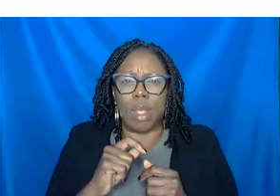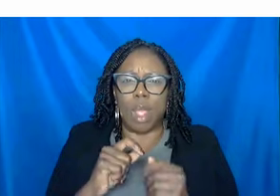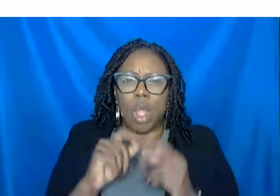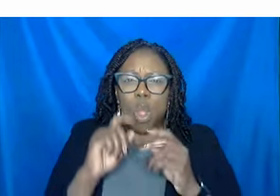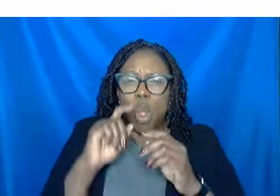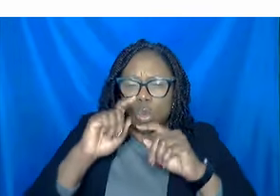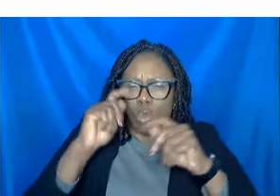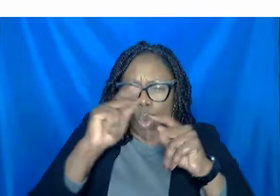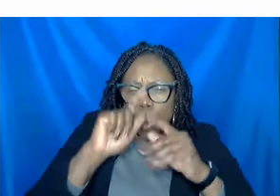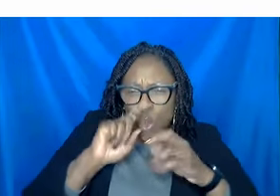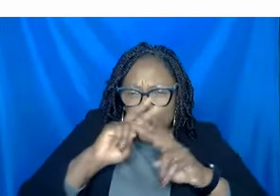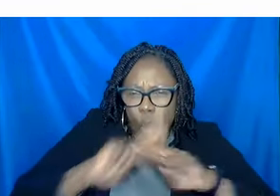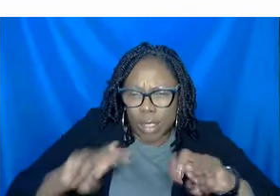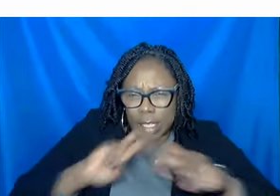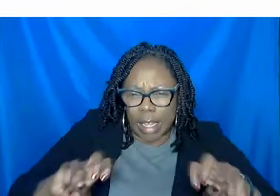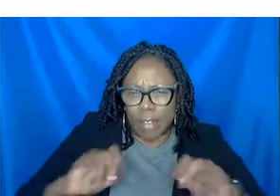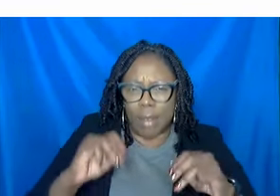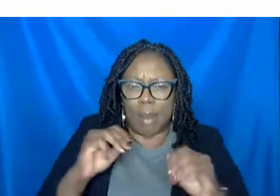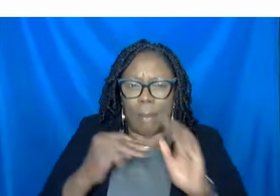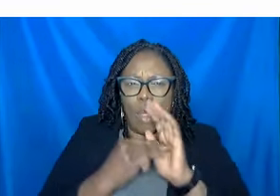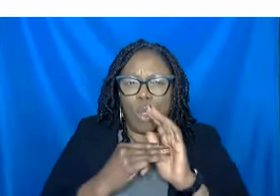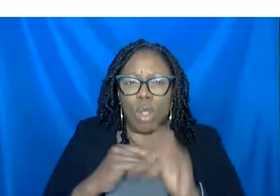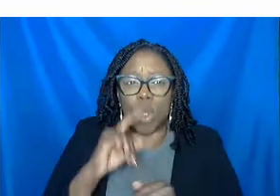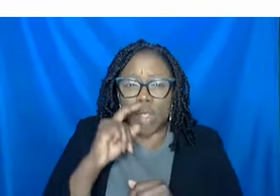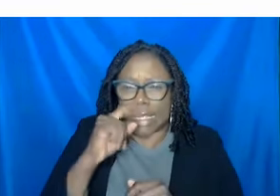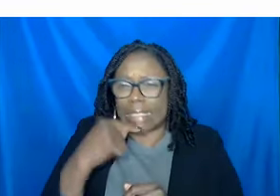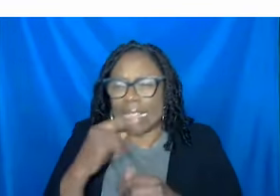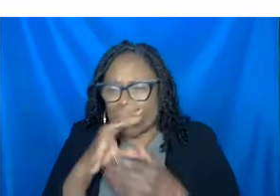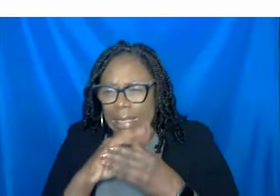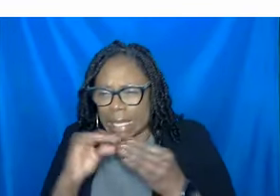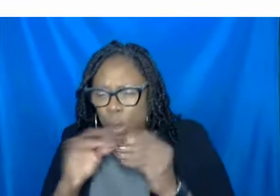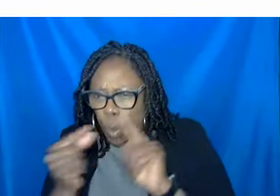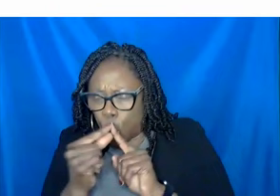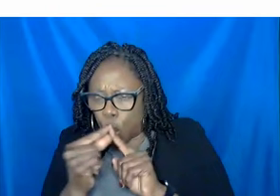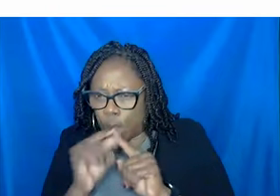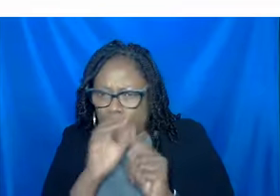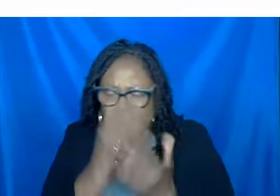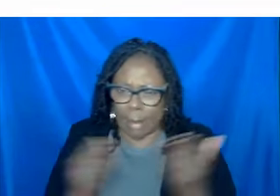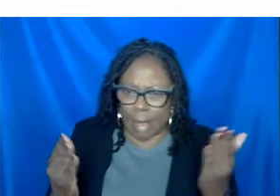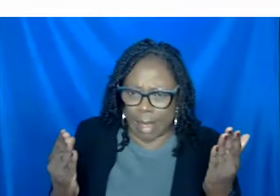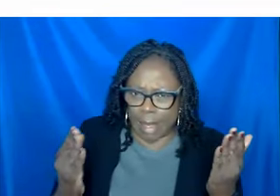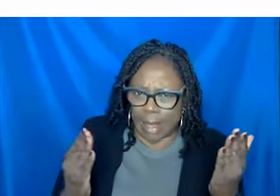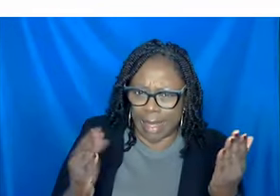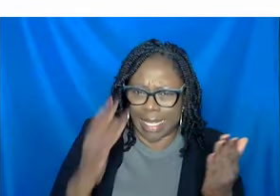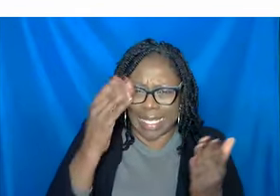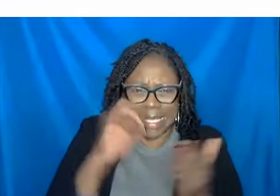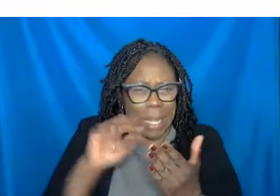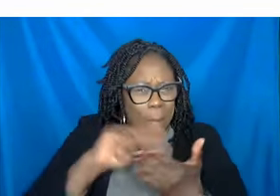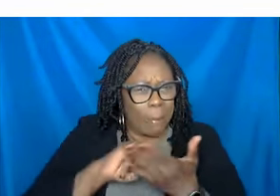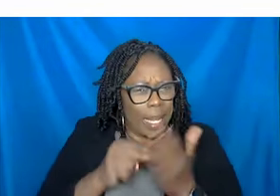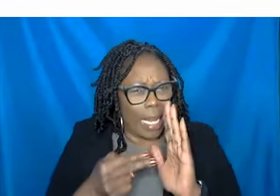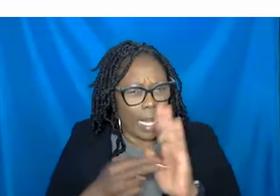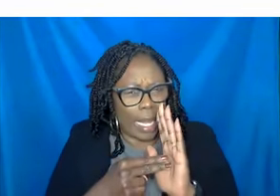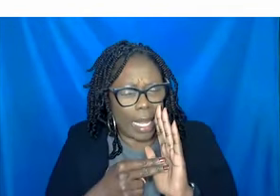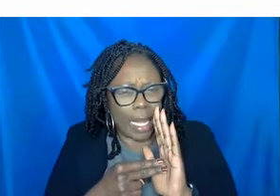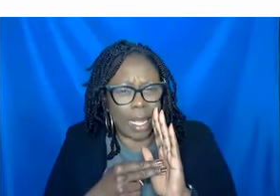find patterns. Are nurses saying the same words? Are they saying the same thing? Are they giving the same meanings to those themes? I